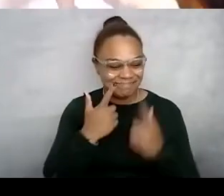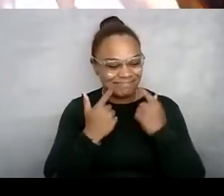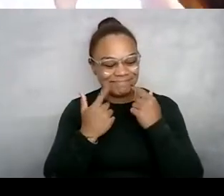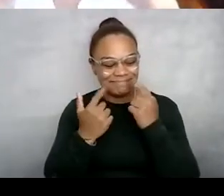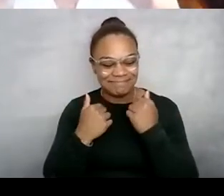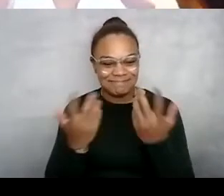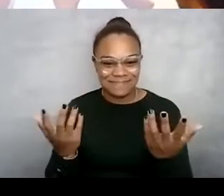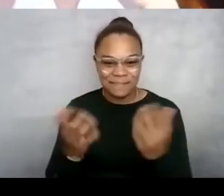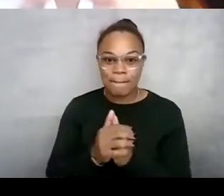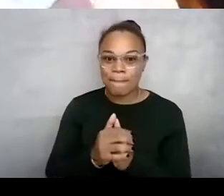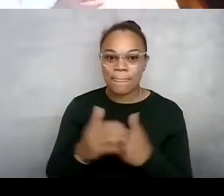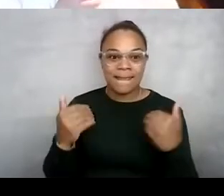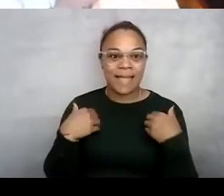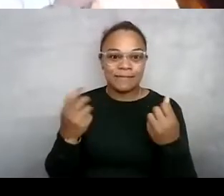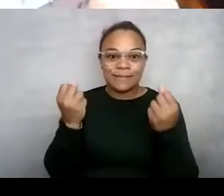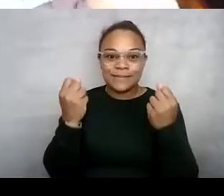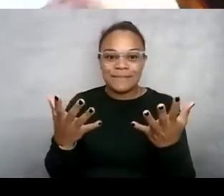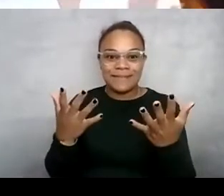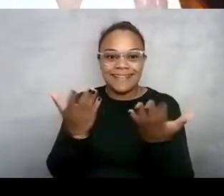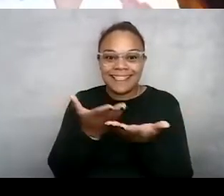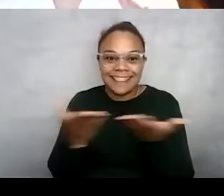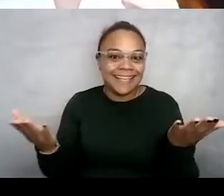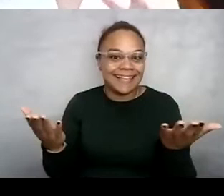I have so many things I want to talk about.